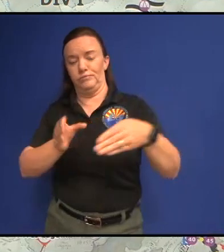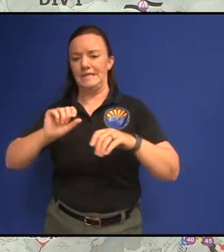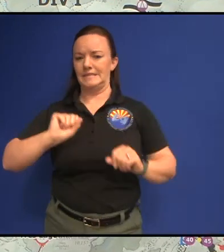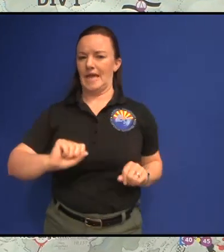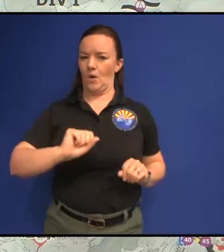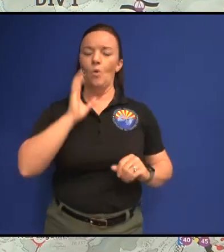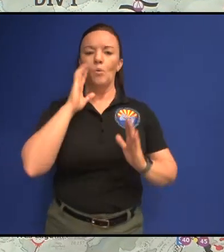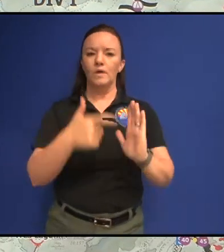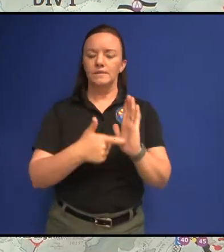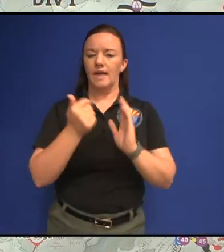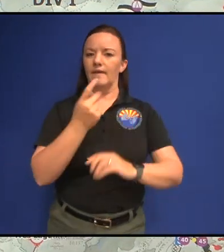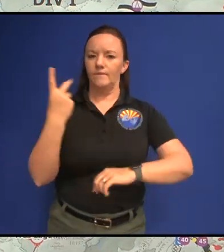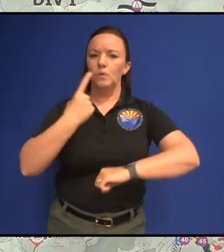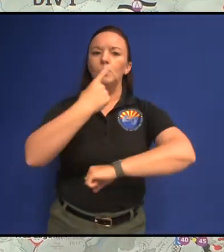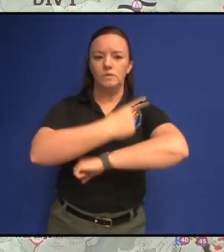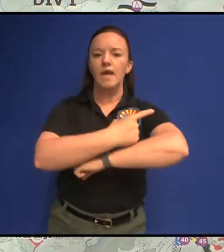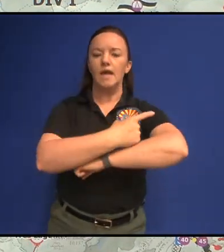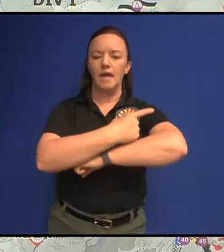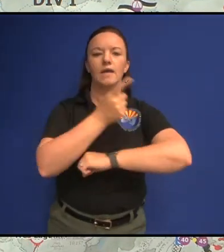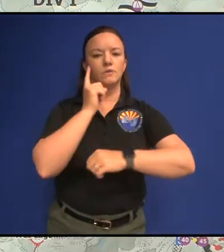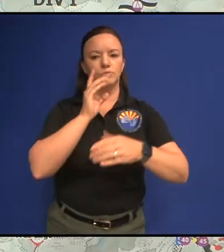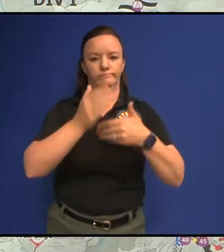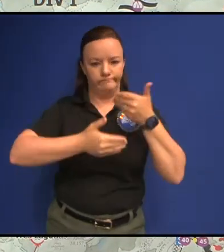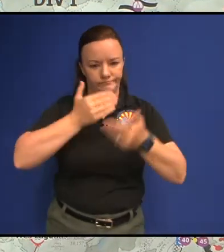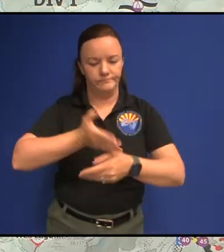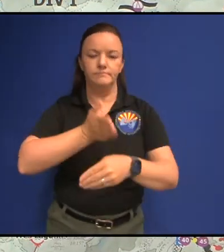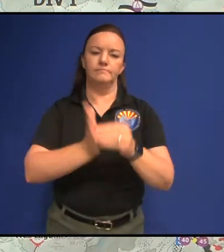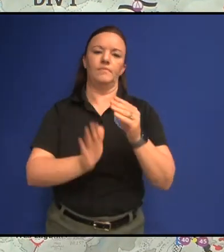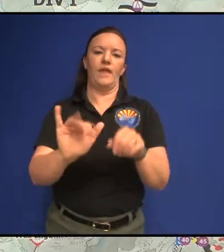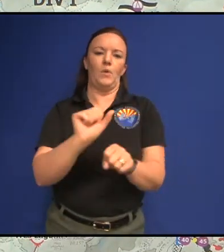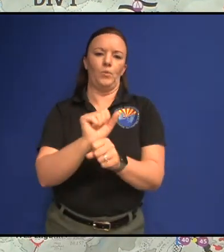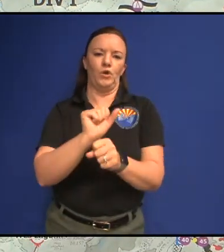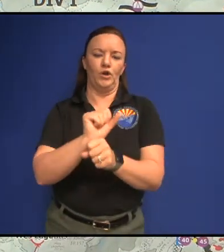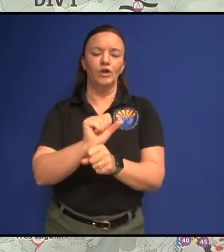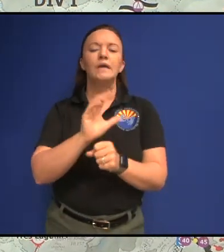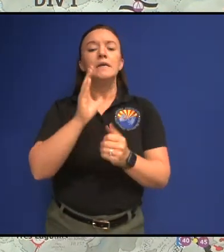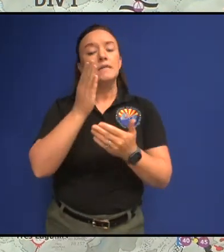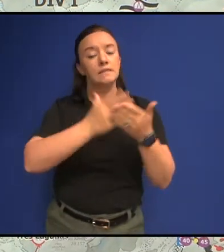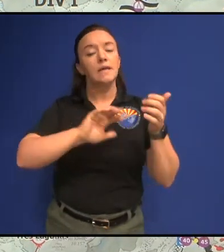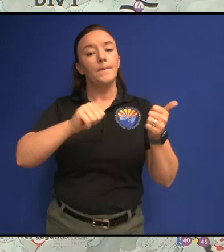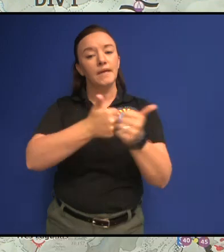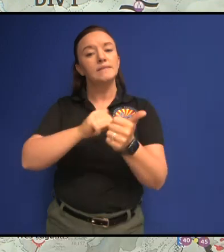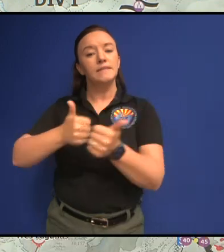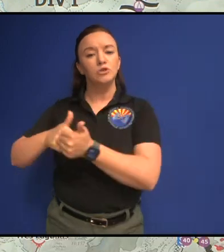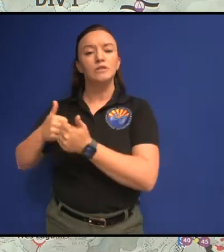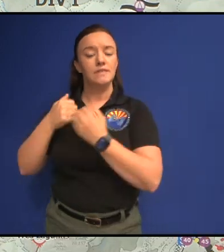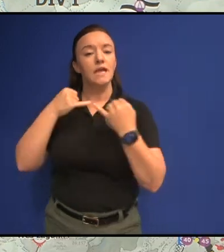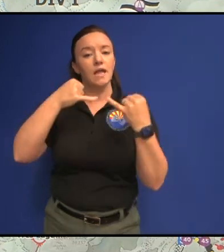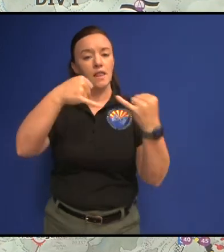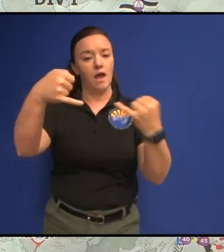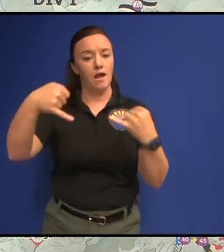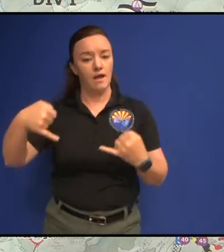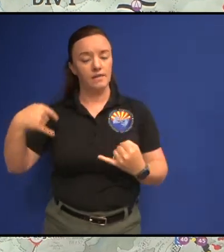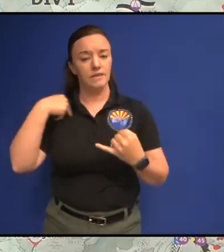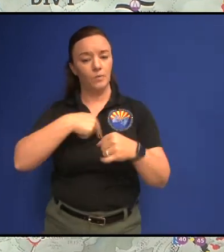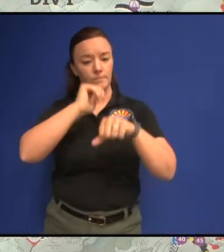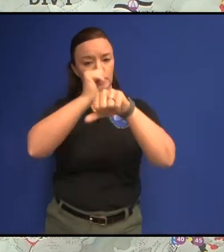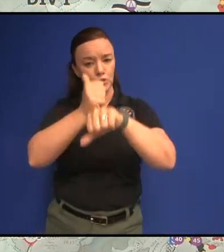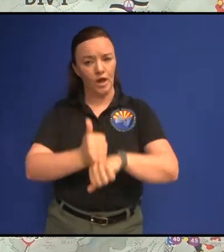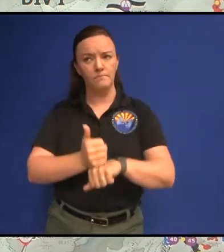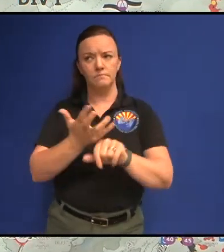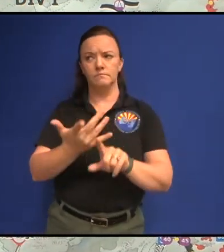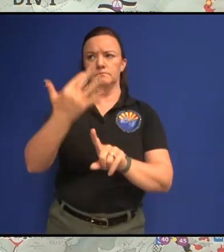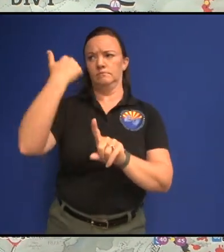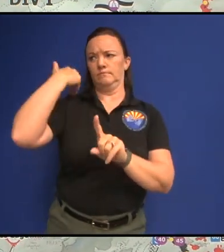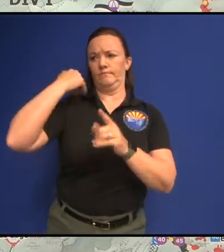few days to get that work completed. Those were some contingency lines that were put in, clear back the early